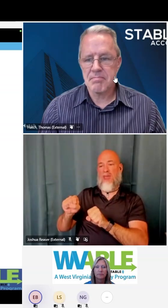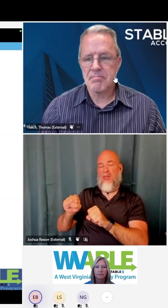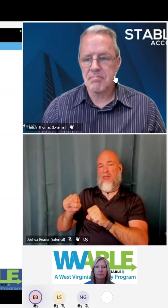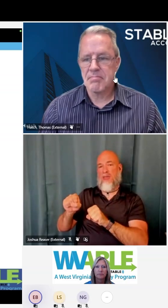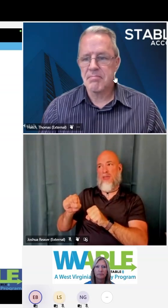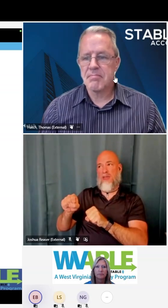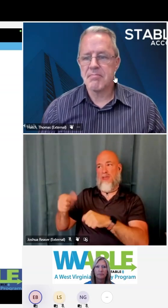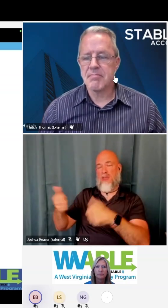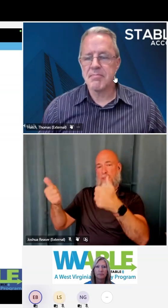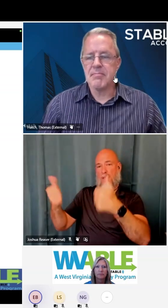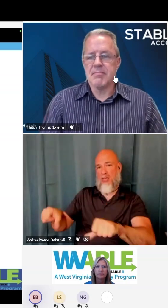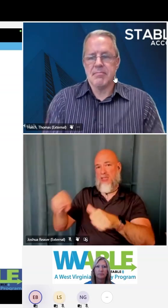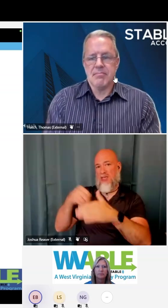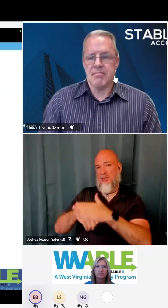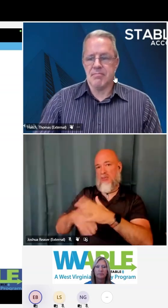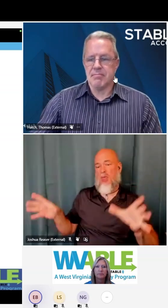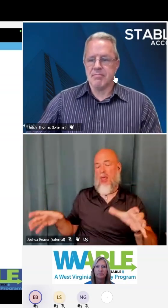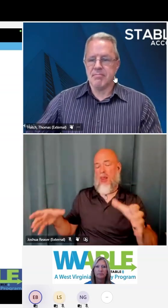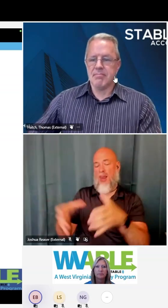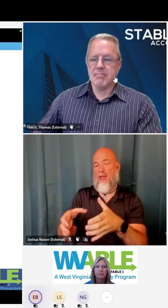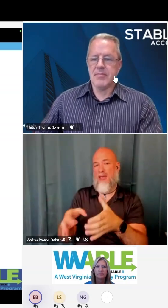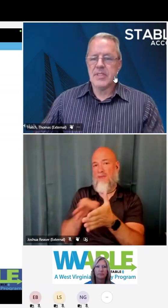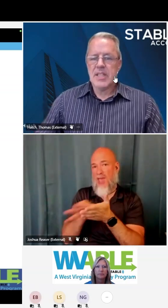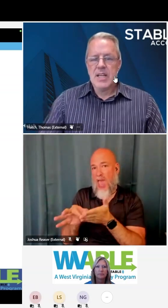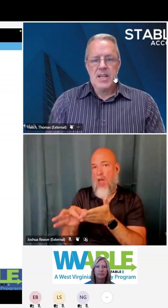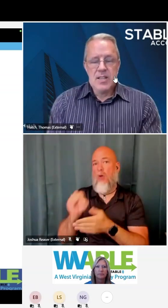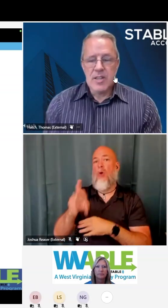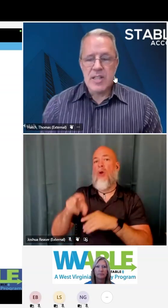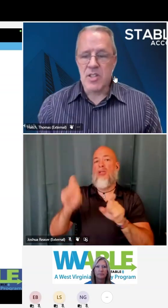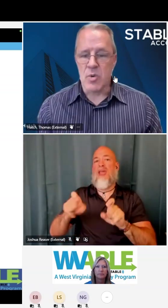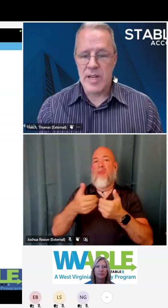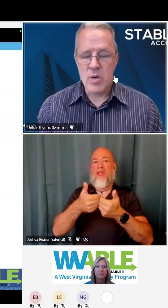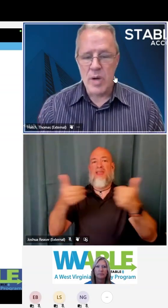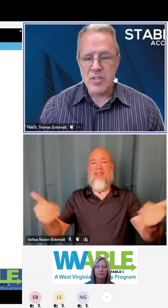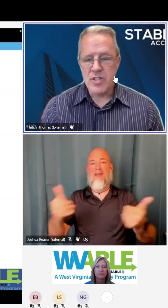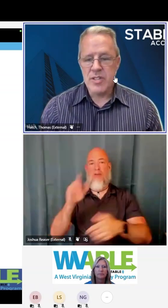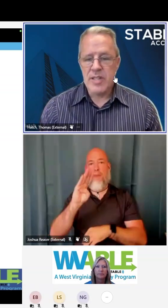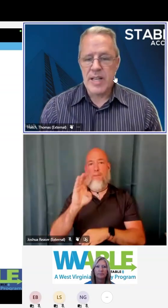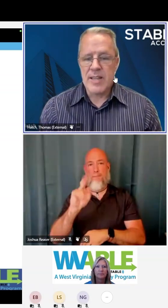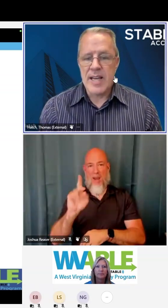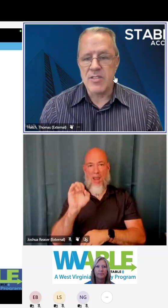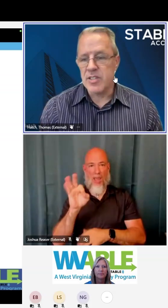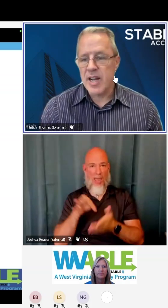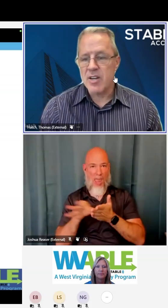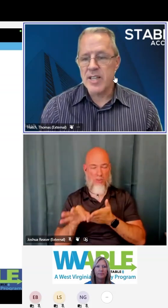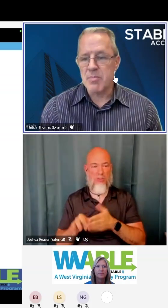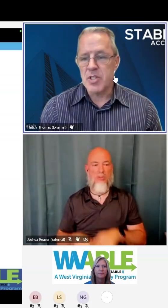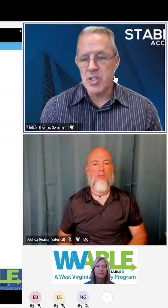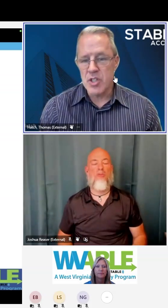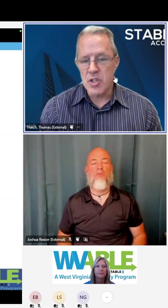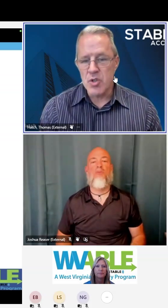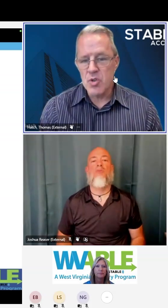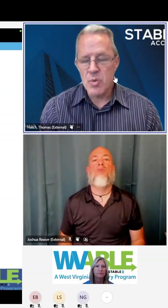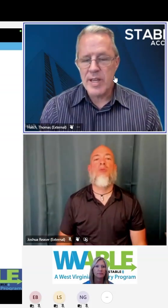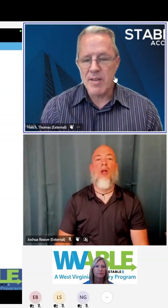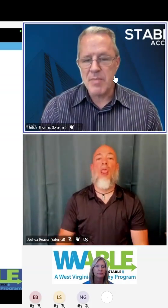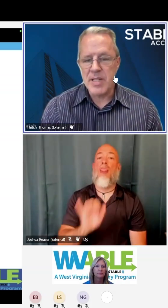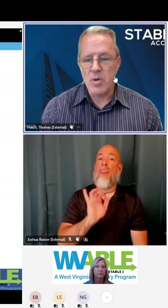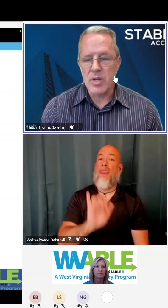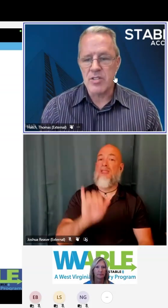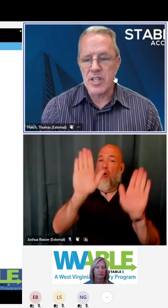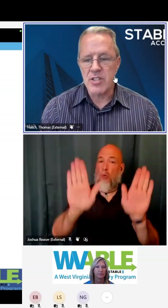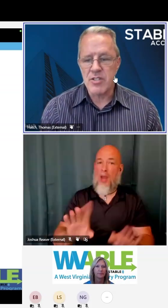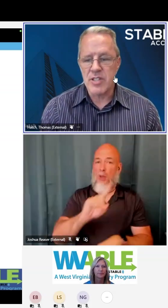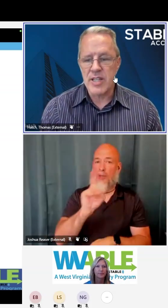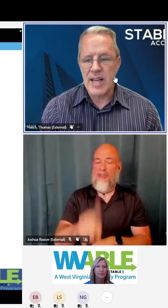does it have to be a separate bank account? No, that's a great question, and that is entirely up to you. We have